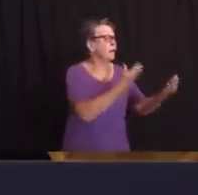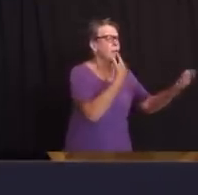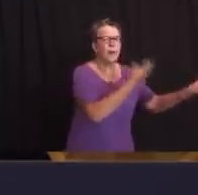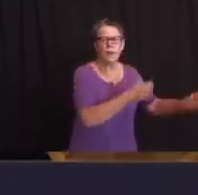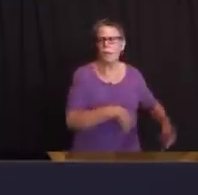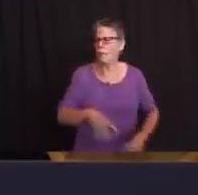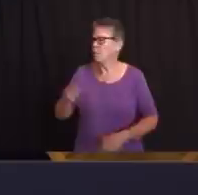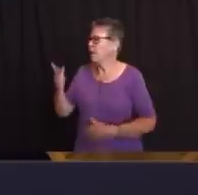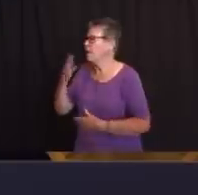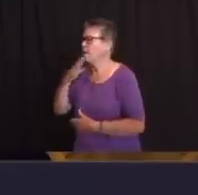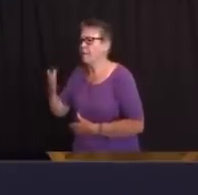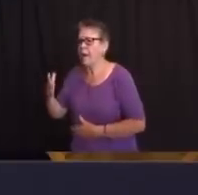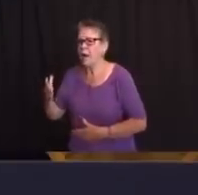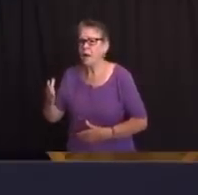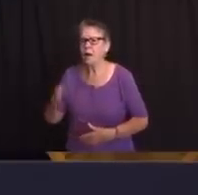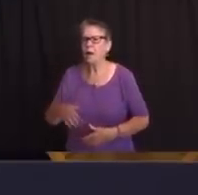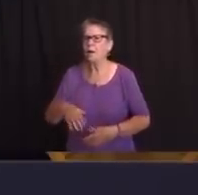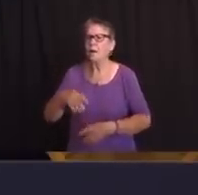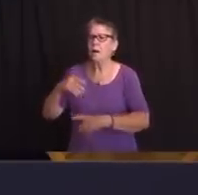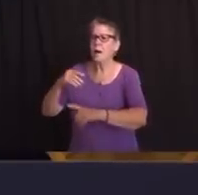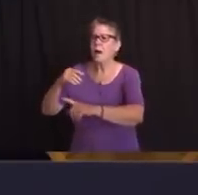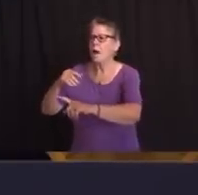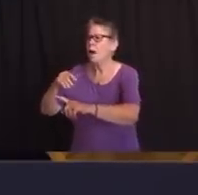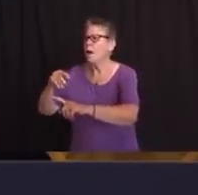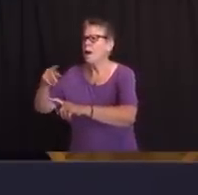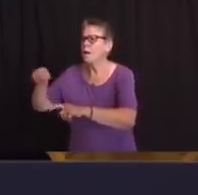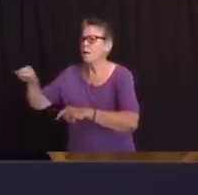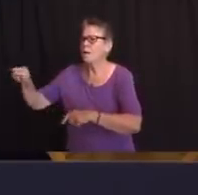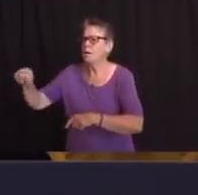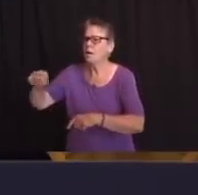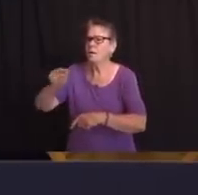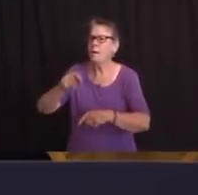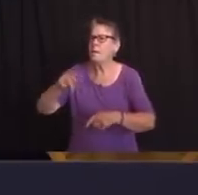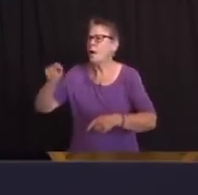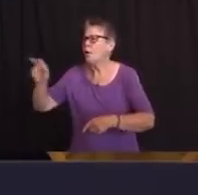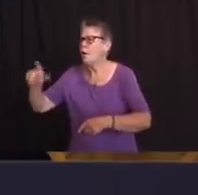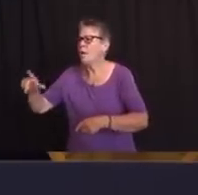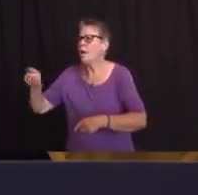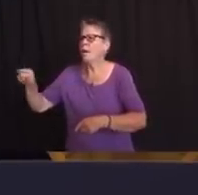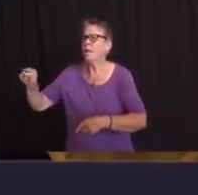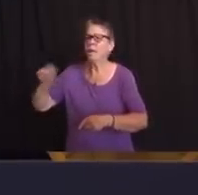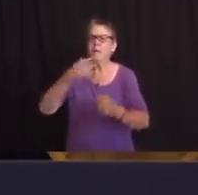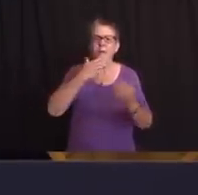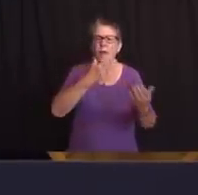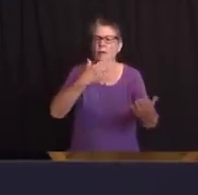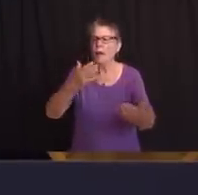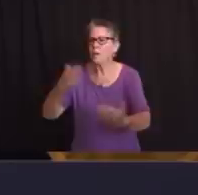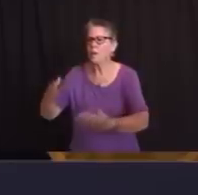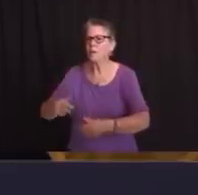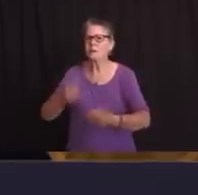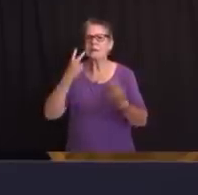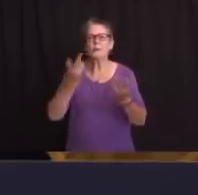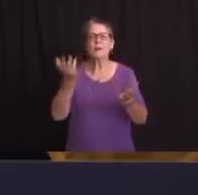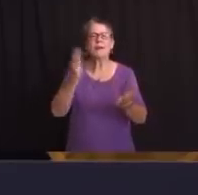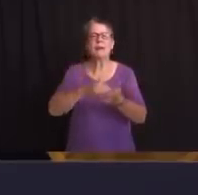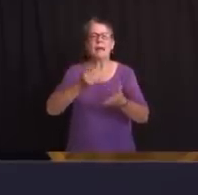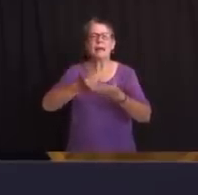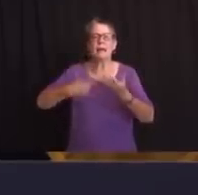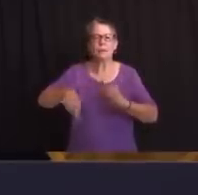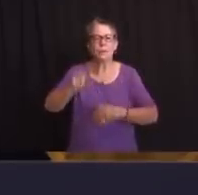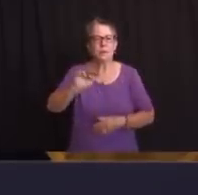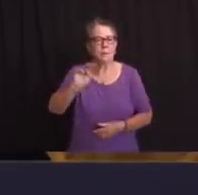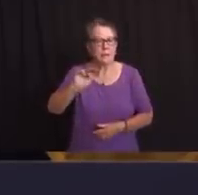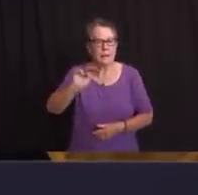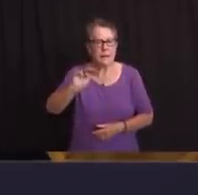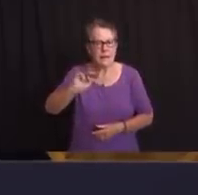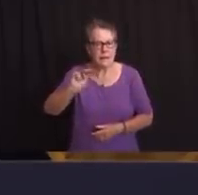Mahan, Paramel, rest of the team, cast of thousands. Again, we'll be with you a week from today in person at